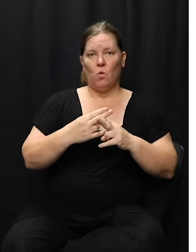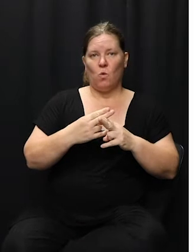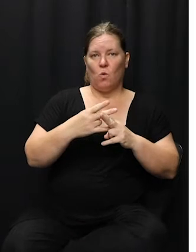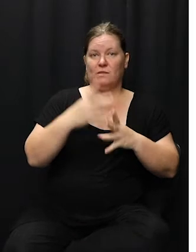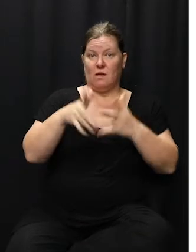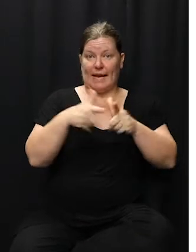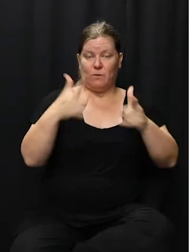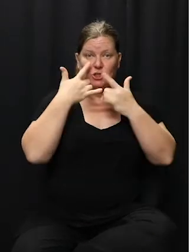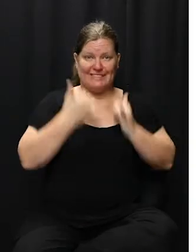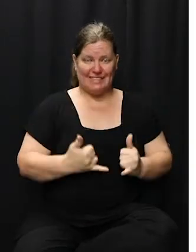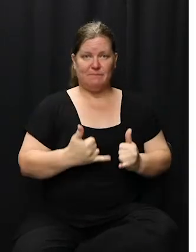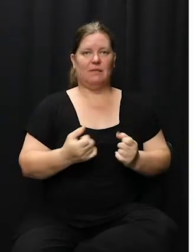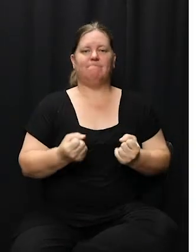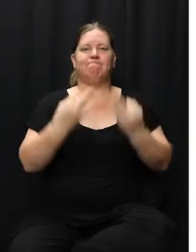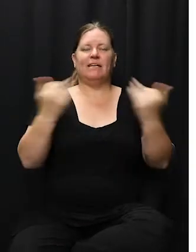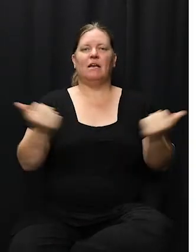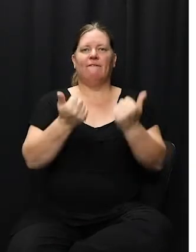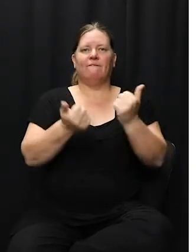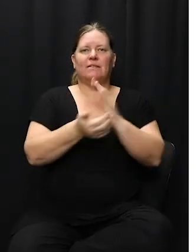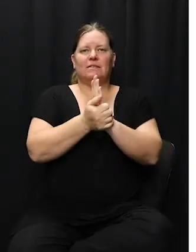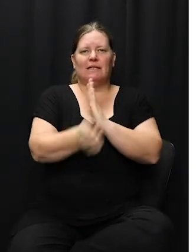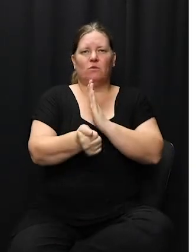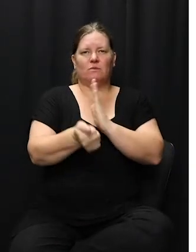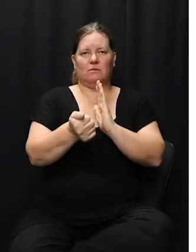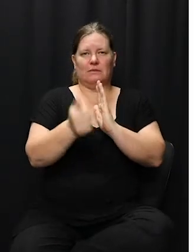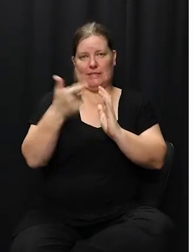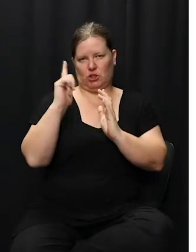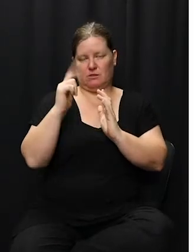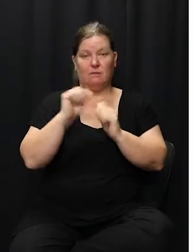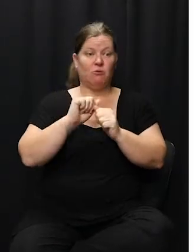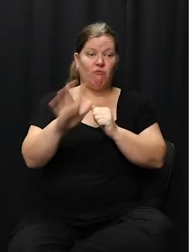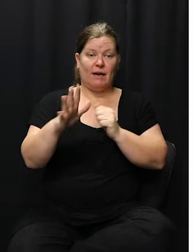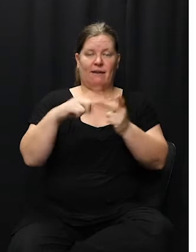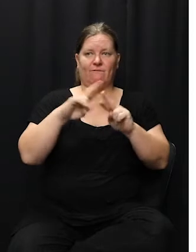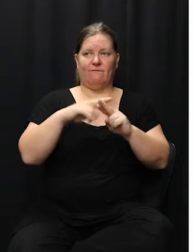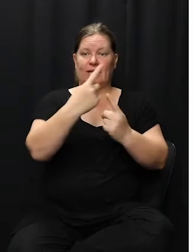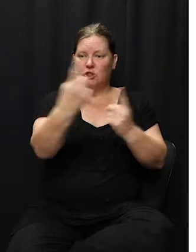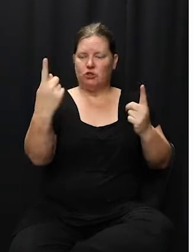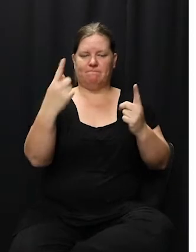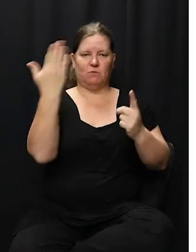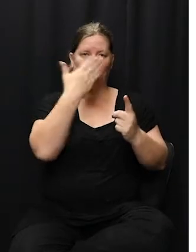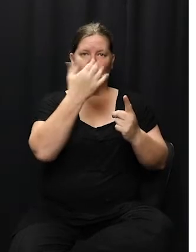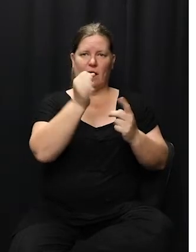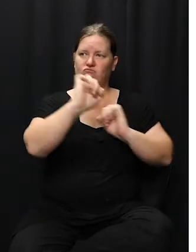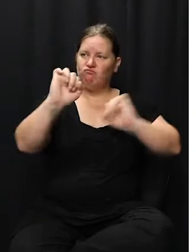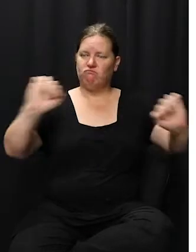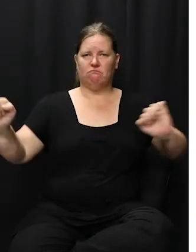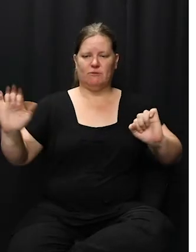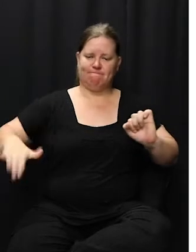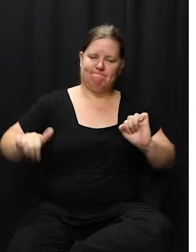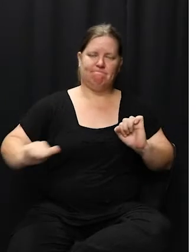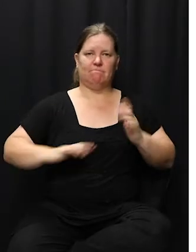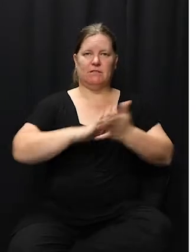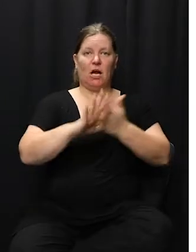issue I'm talking about, issue with the tools, is what about the skills of the assessor? It would be great if each school had a really fluent